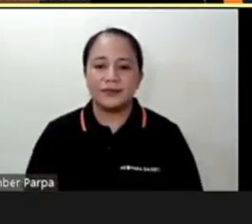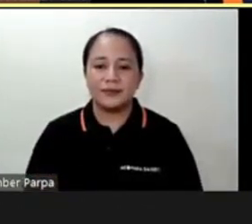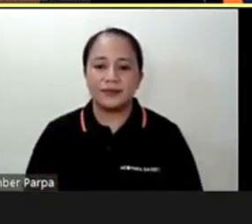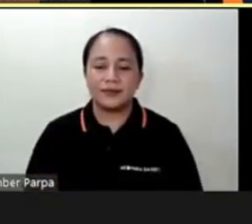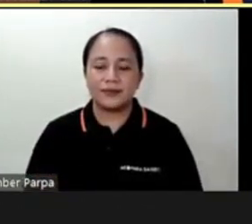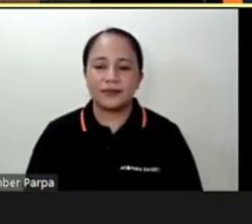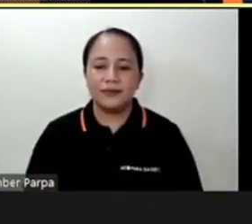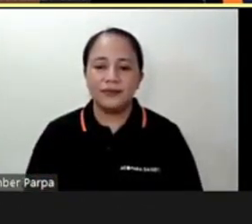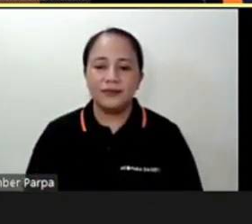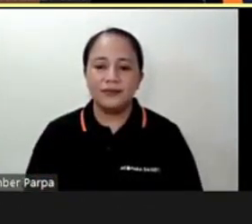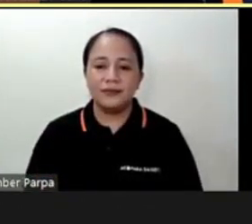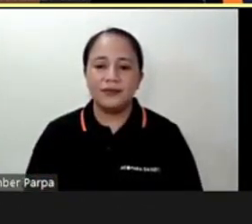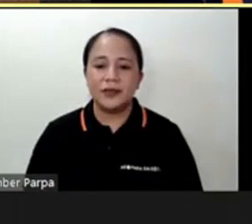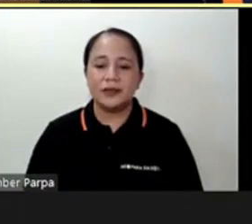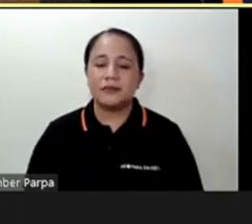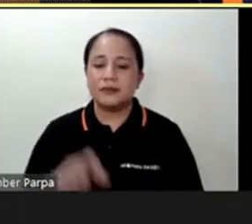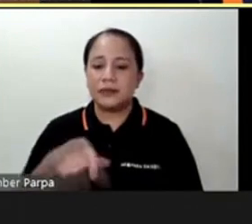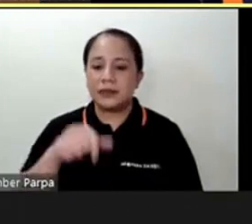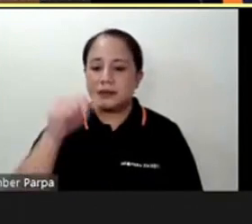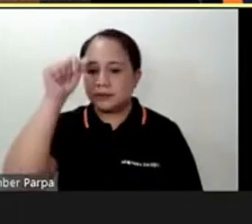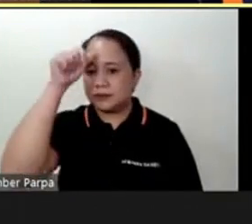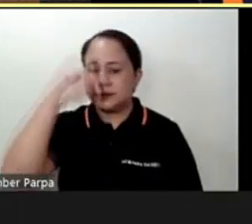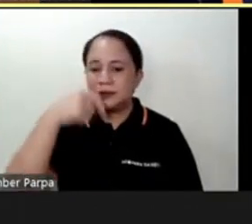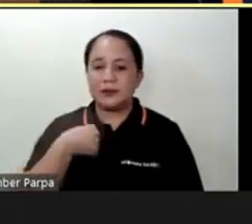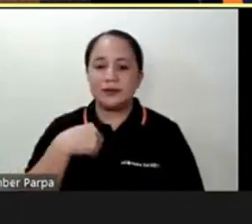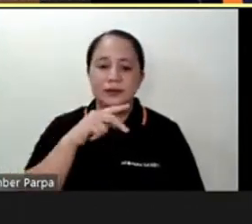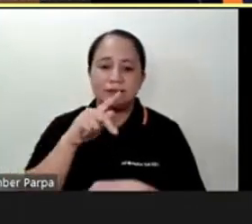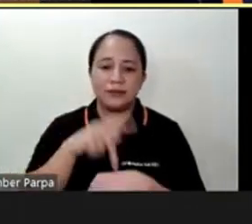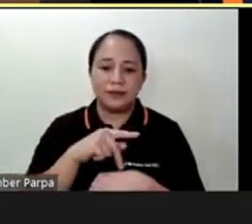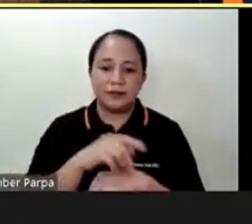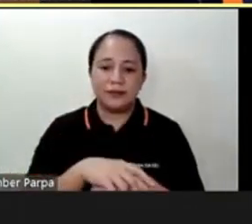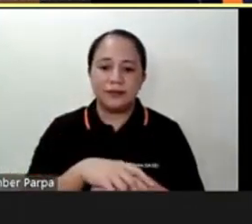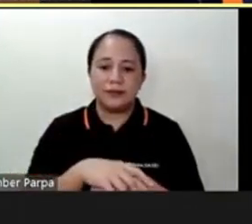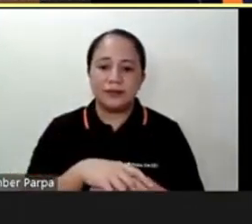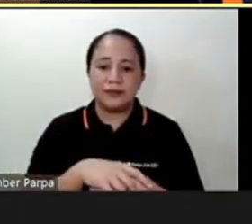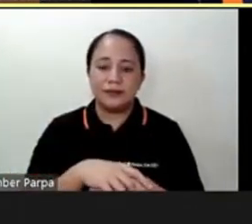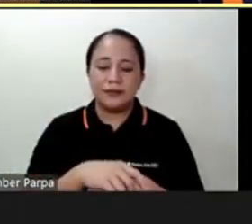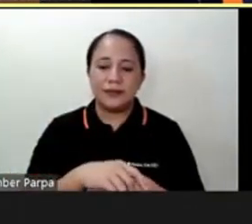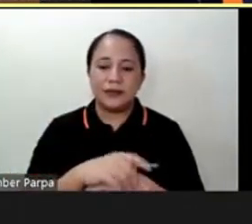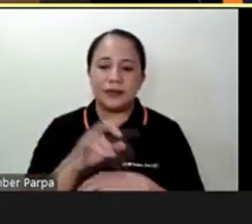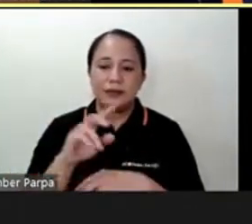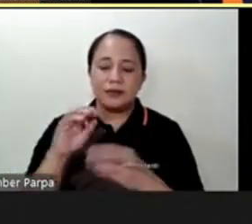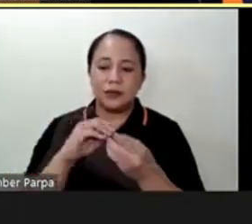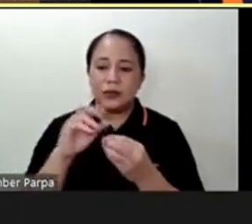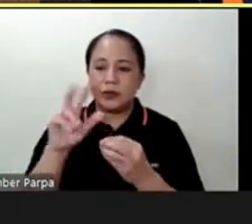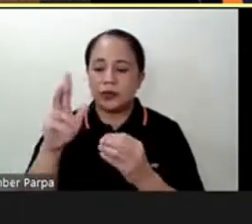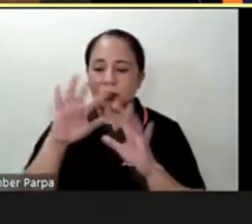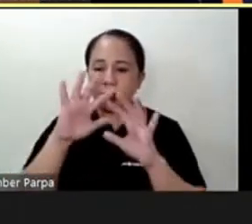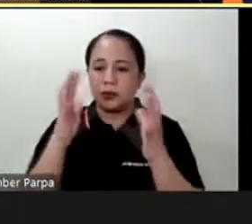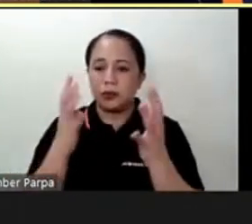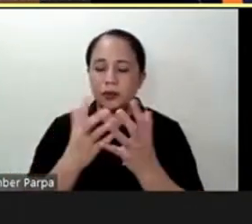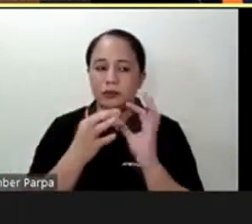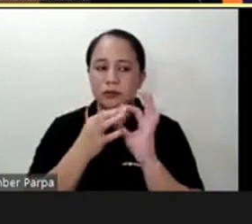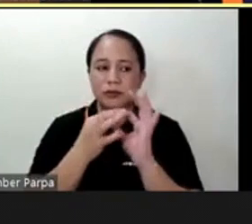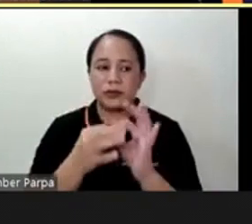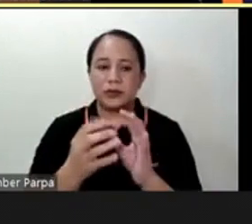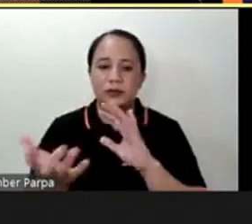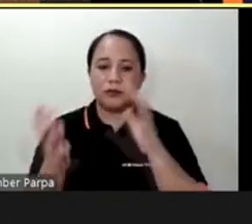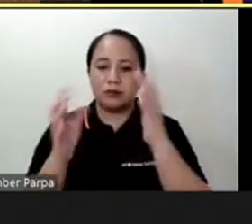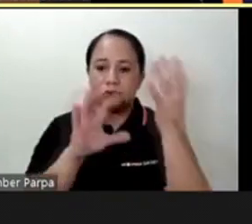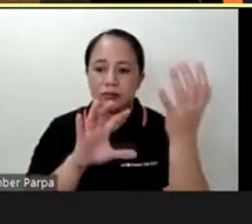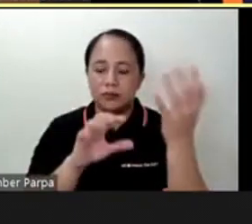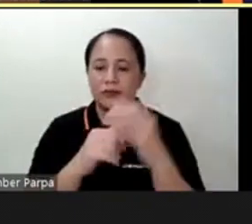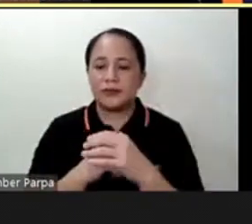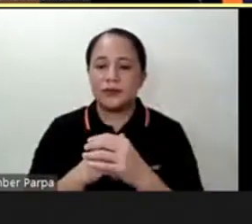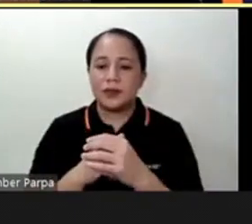we also have to remember that the Philippines is number 3 in the world in terms of disasters.